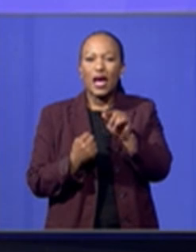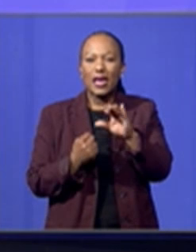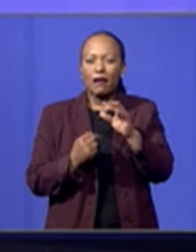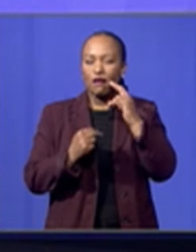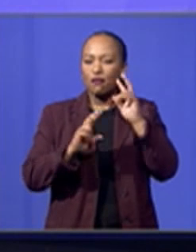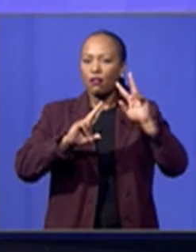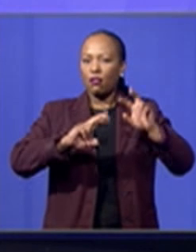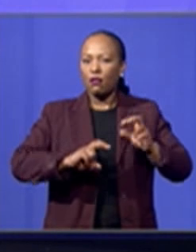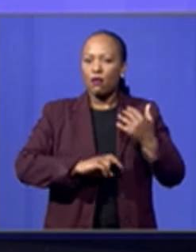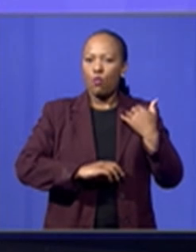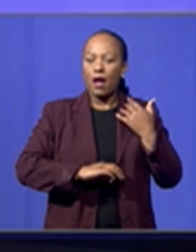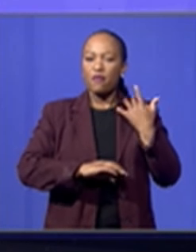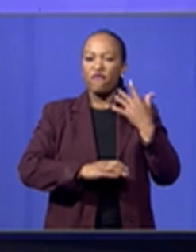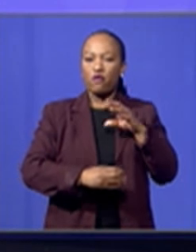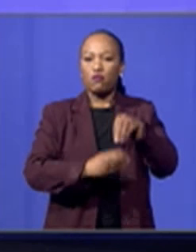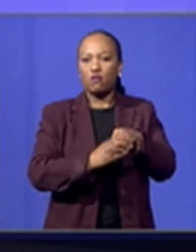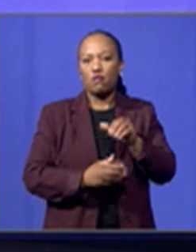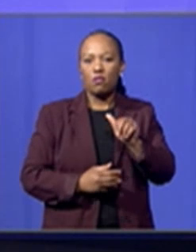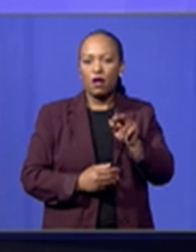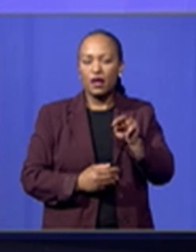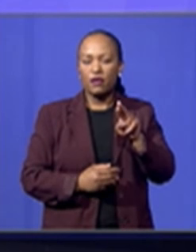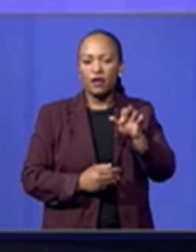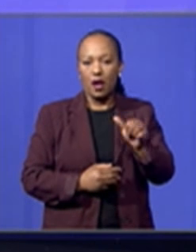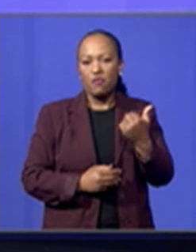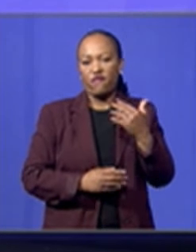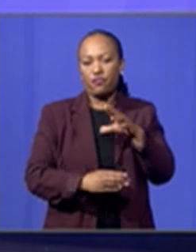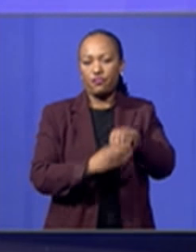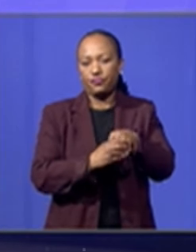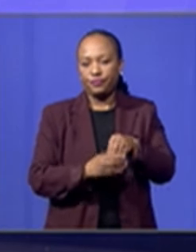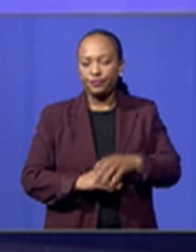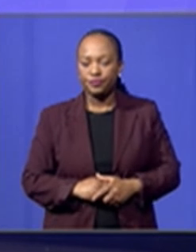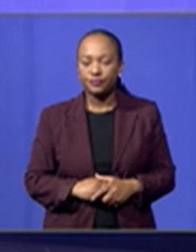ba tlisisiwa ka paka ya ga Advocate Andrea Johnson.